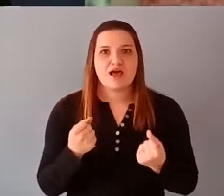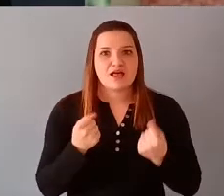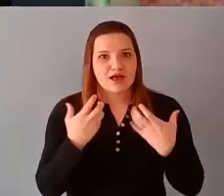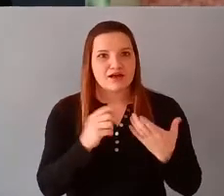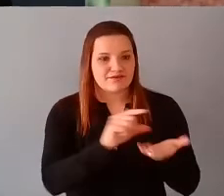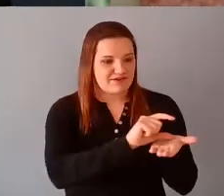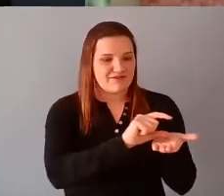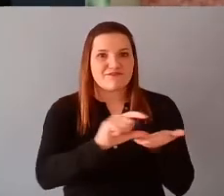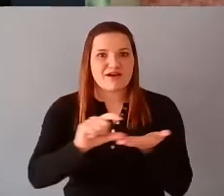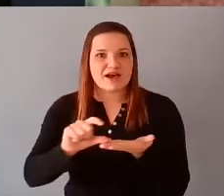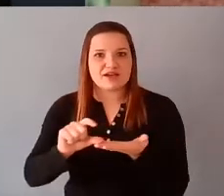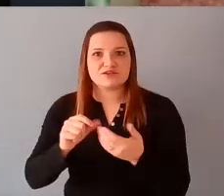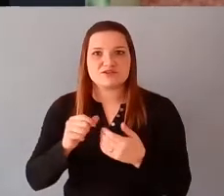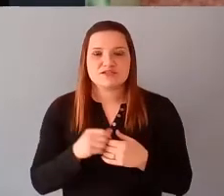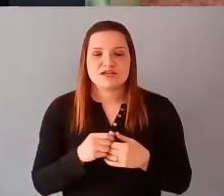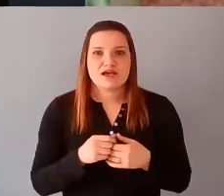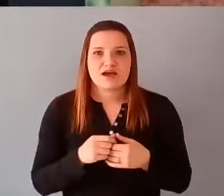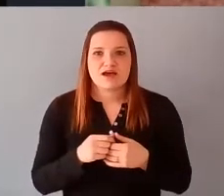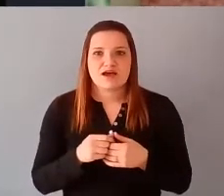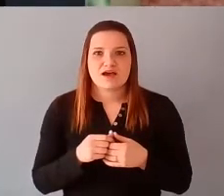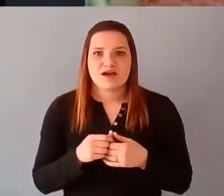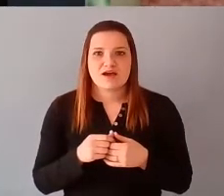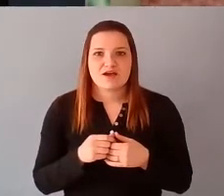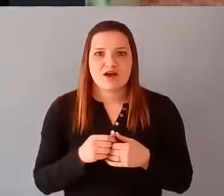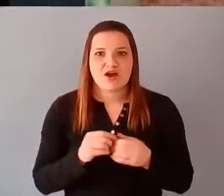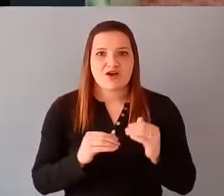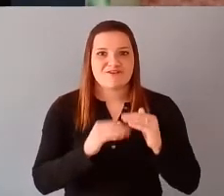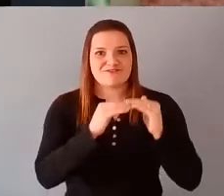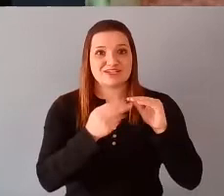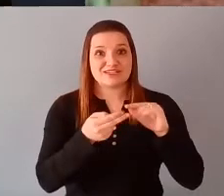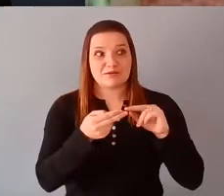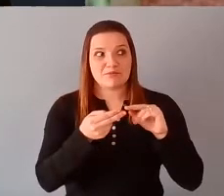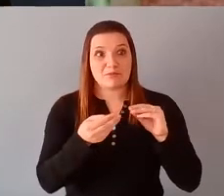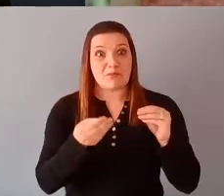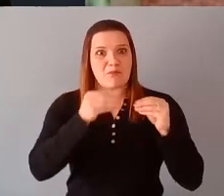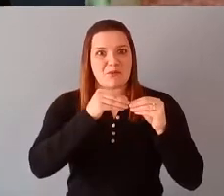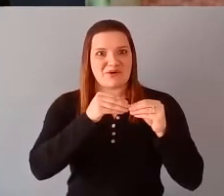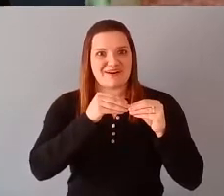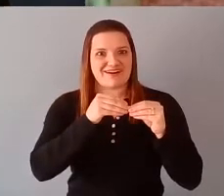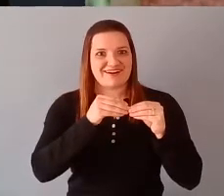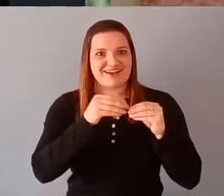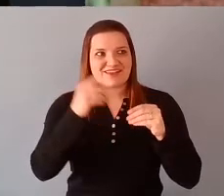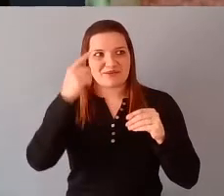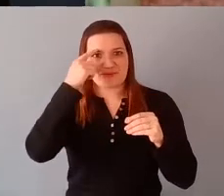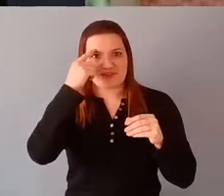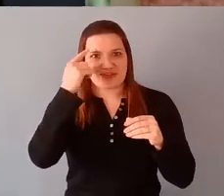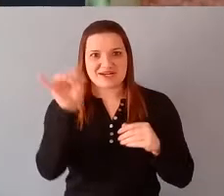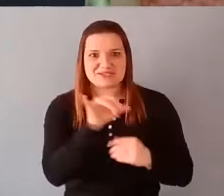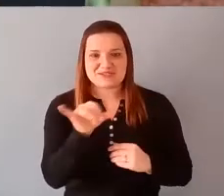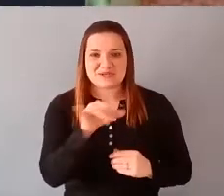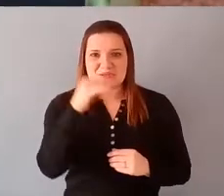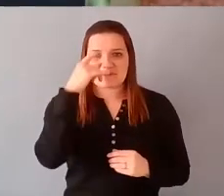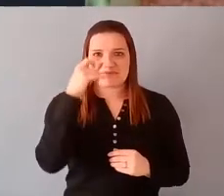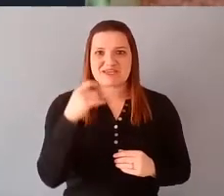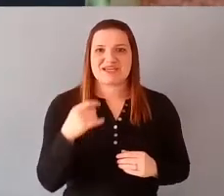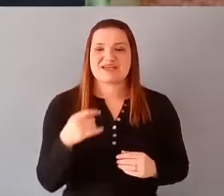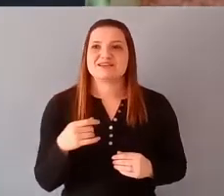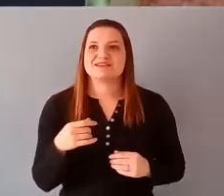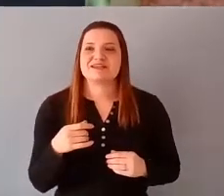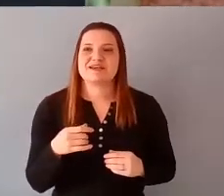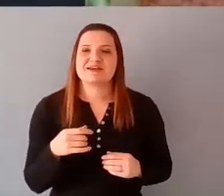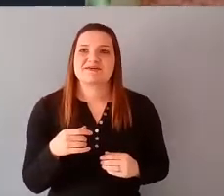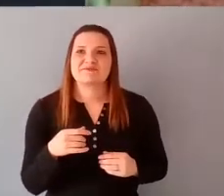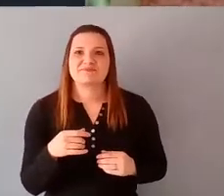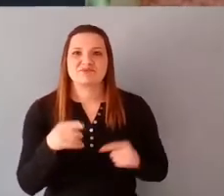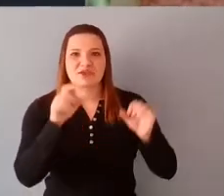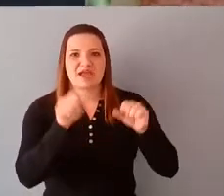vials are filled higher than what we were expecting, because you're